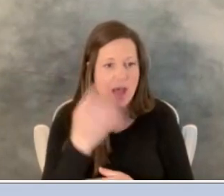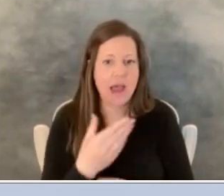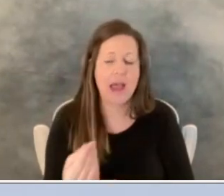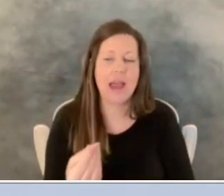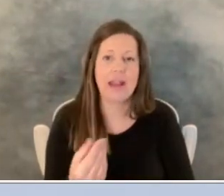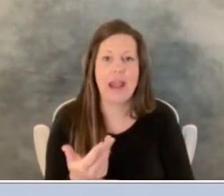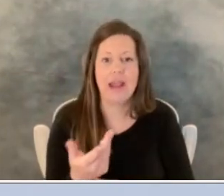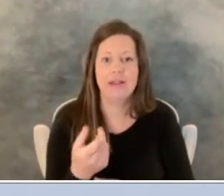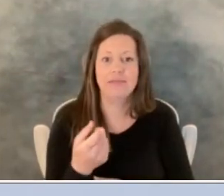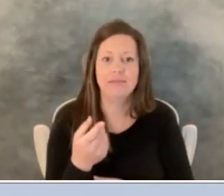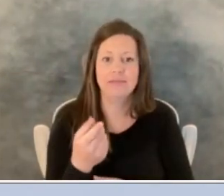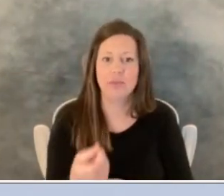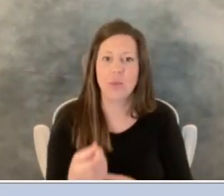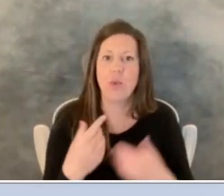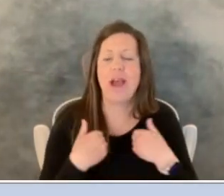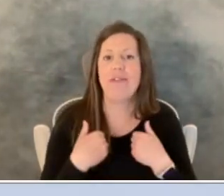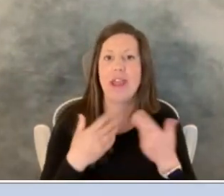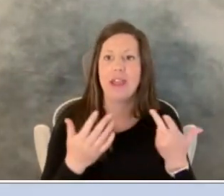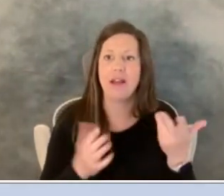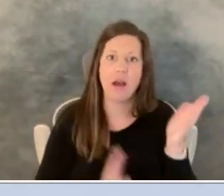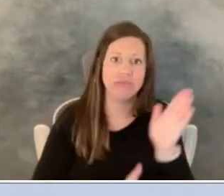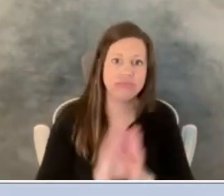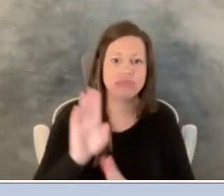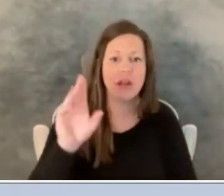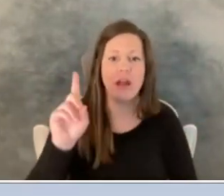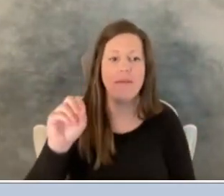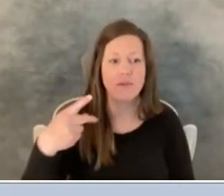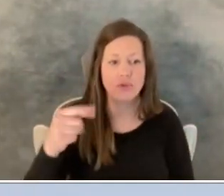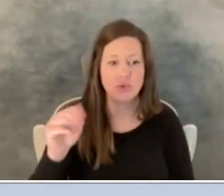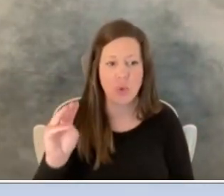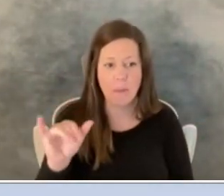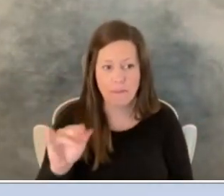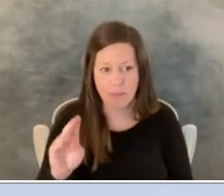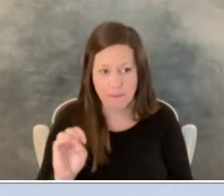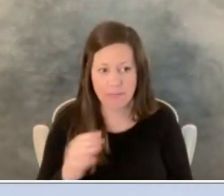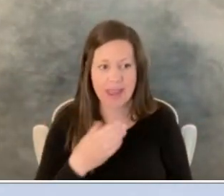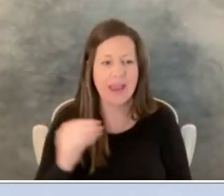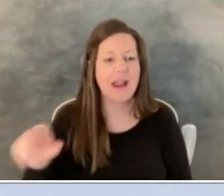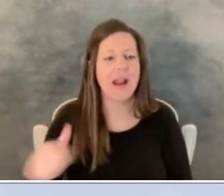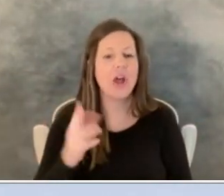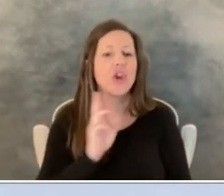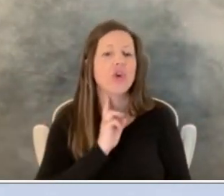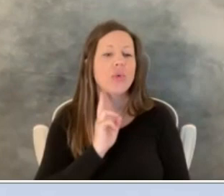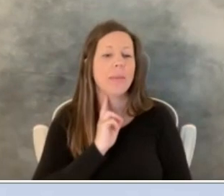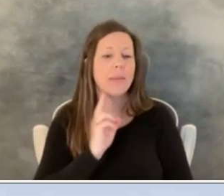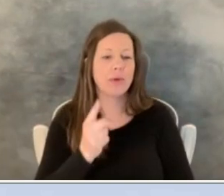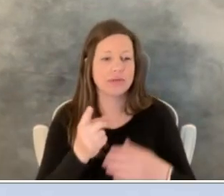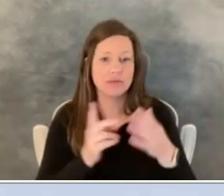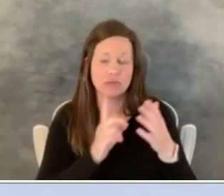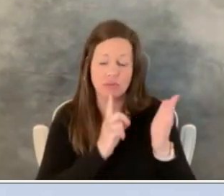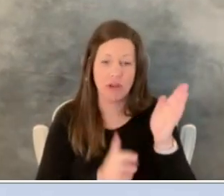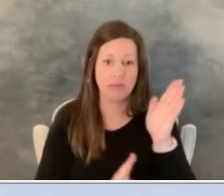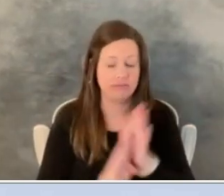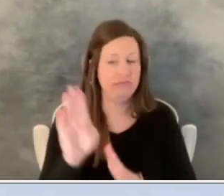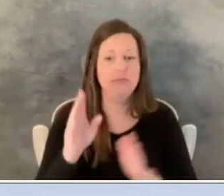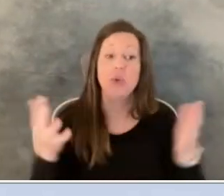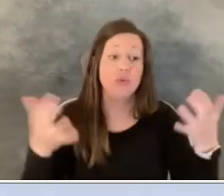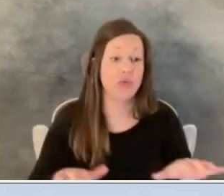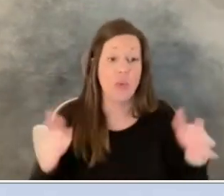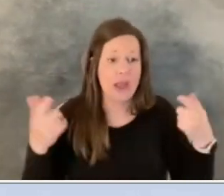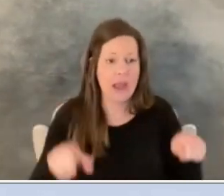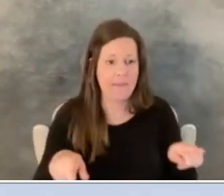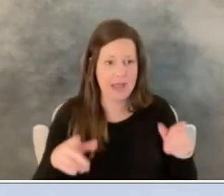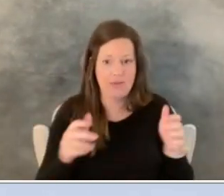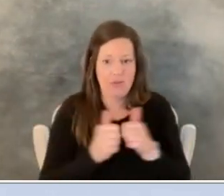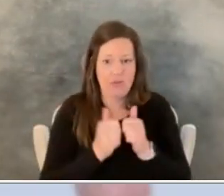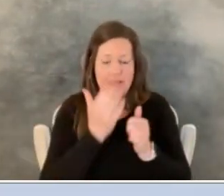of dopamine, other neurostimulatory hormones, which you don't want during sleep time. It would also